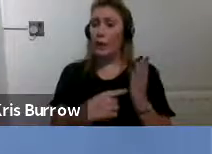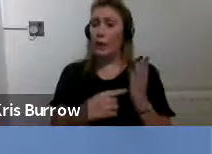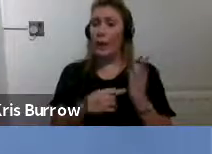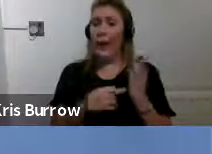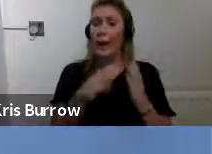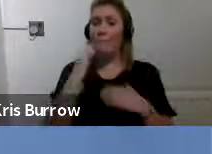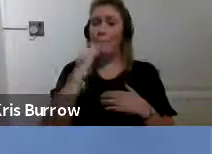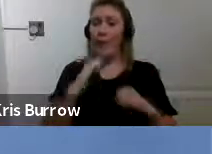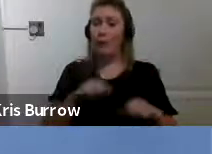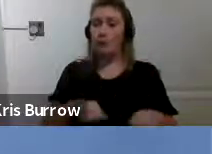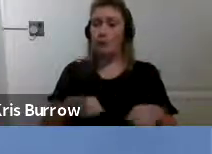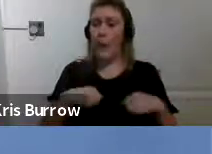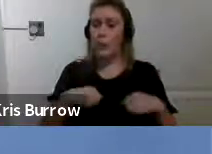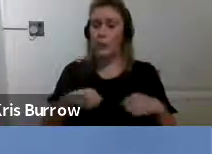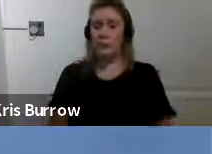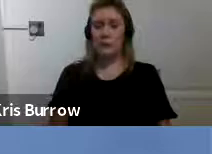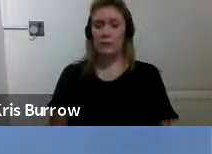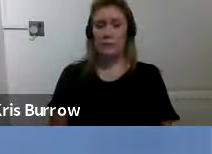This is me.